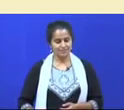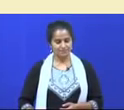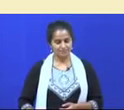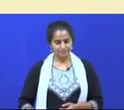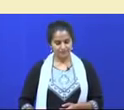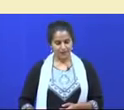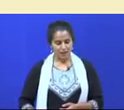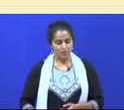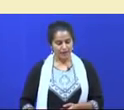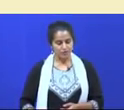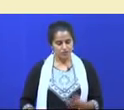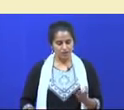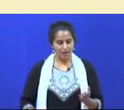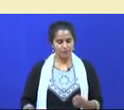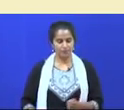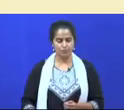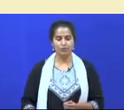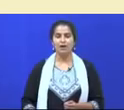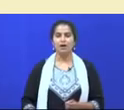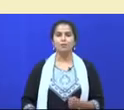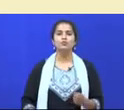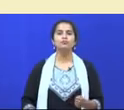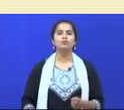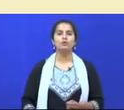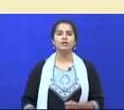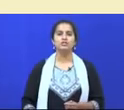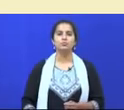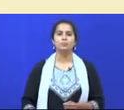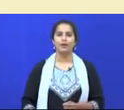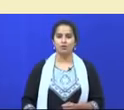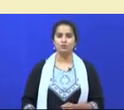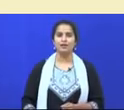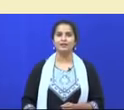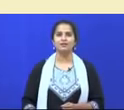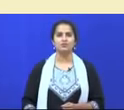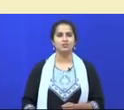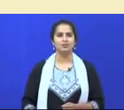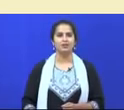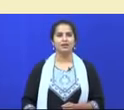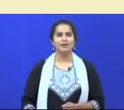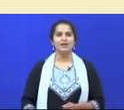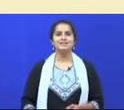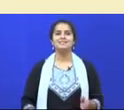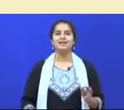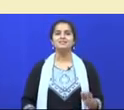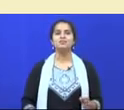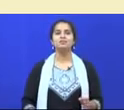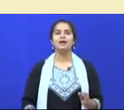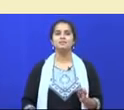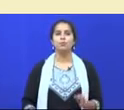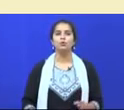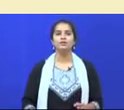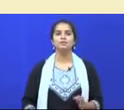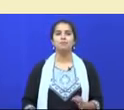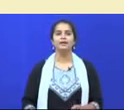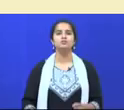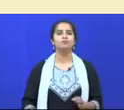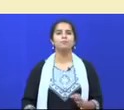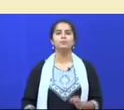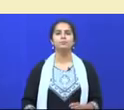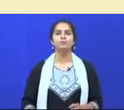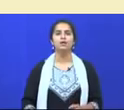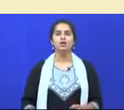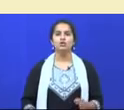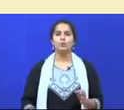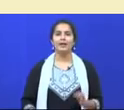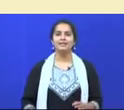this, I would like to just share with you a beautiful quotation by Dr. Radhakrishnan. He says, Sanskrit has molded the minds of